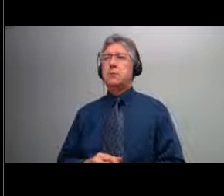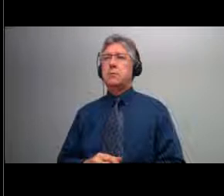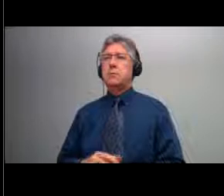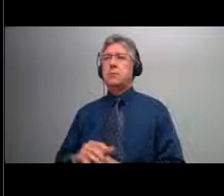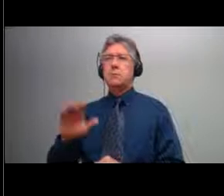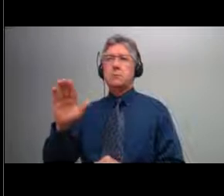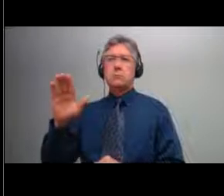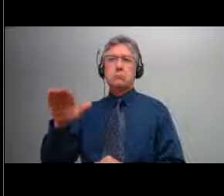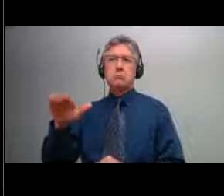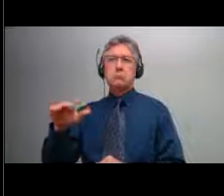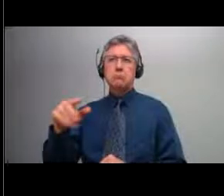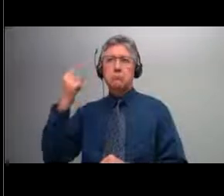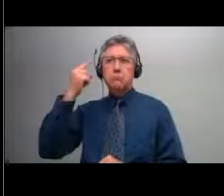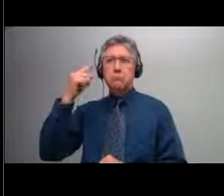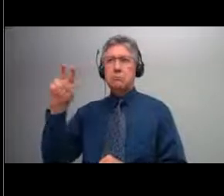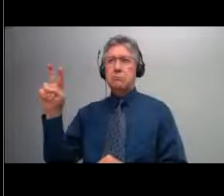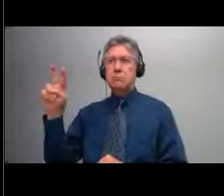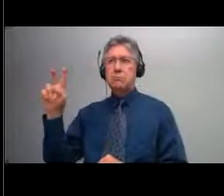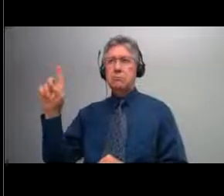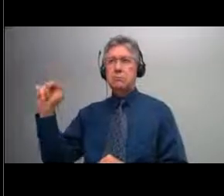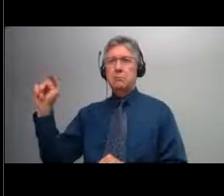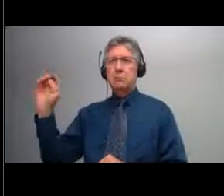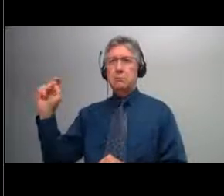VDOT given any